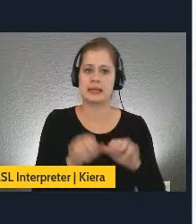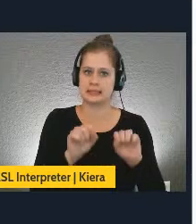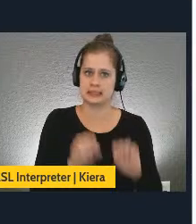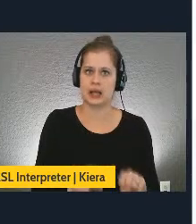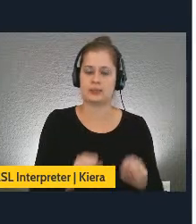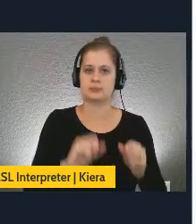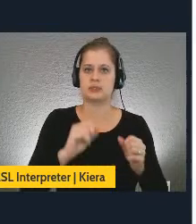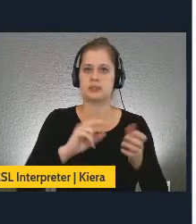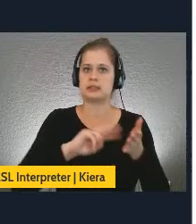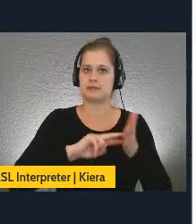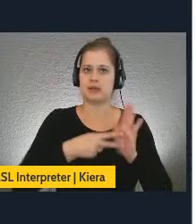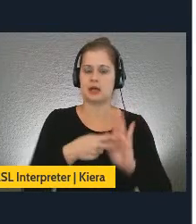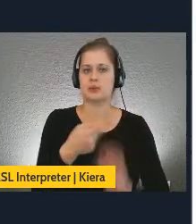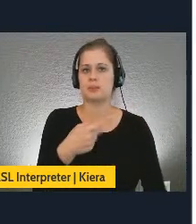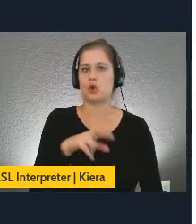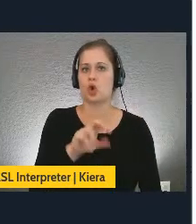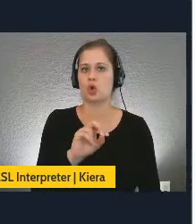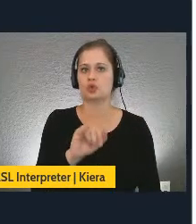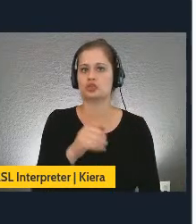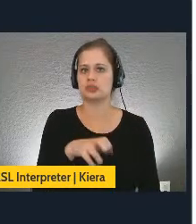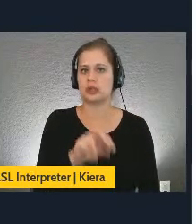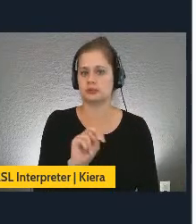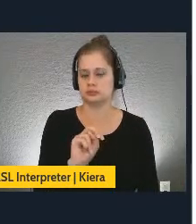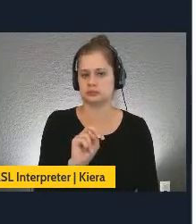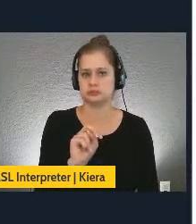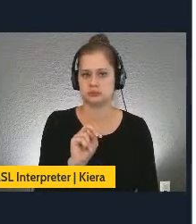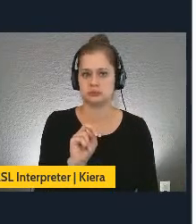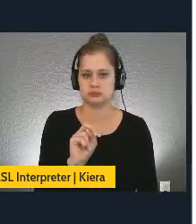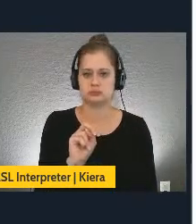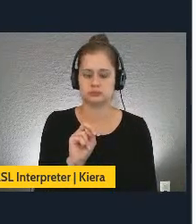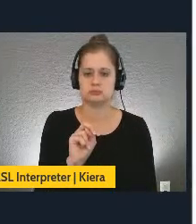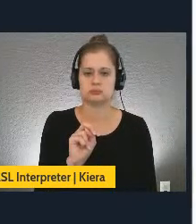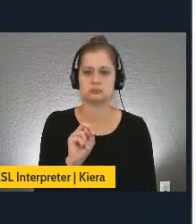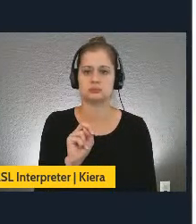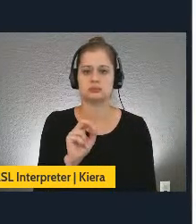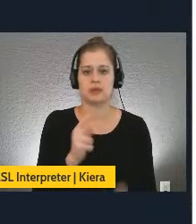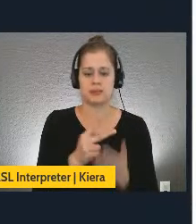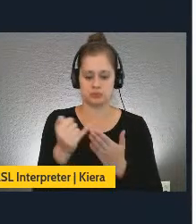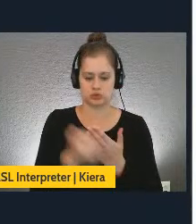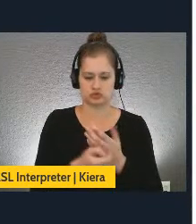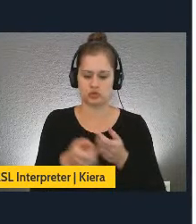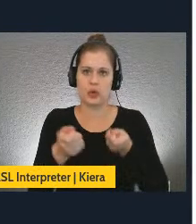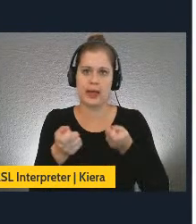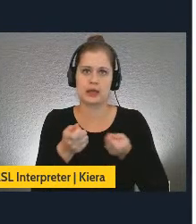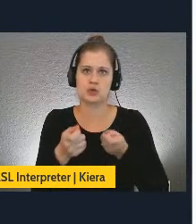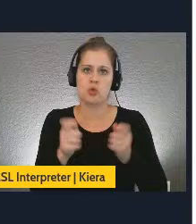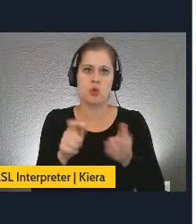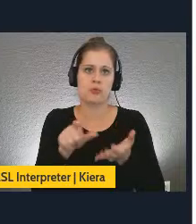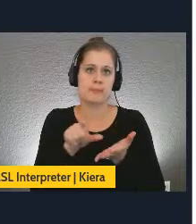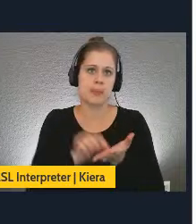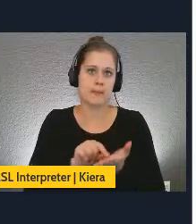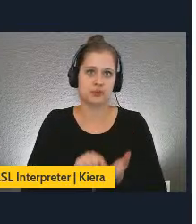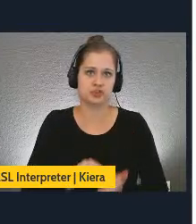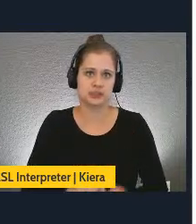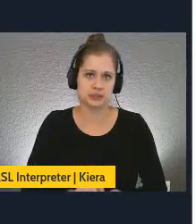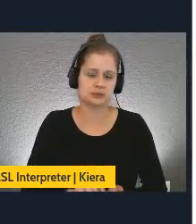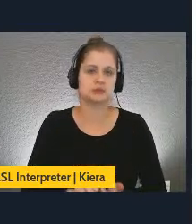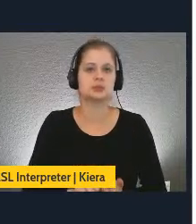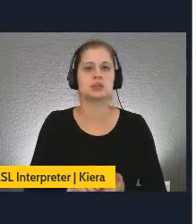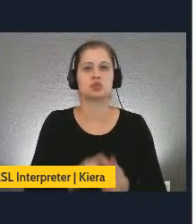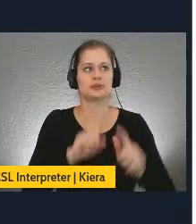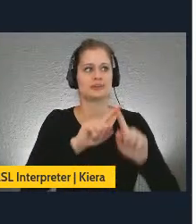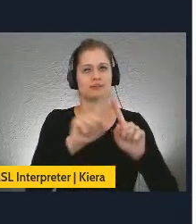and there are great projects already to build upon that handle all the publishing to the different